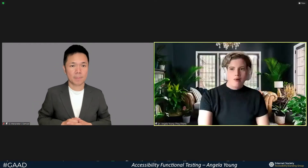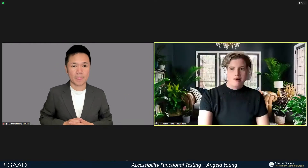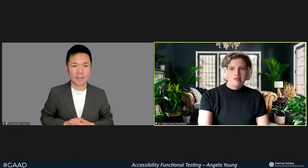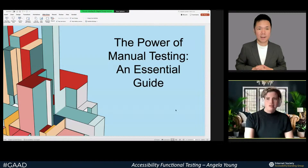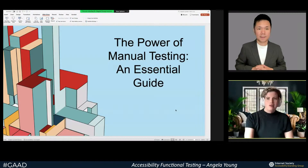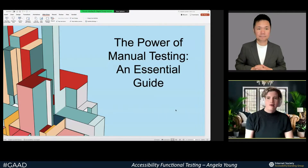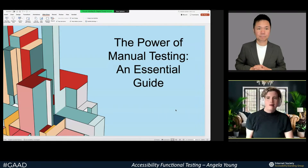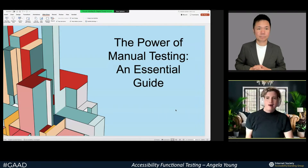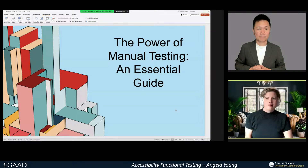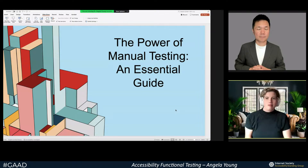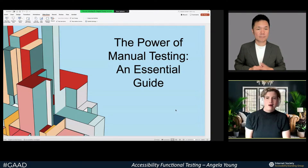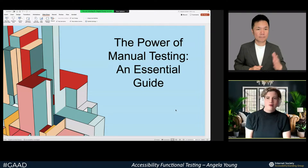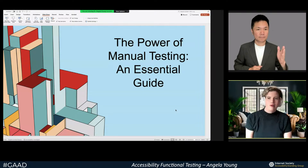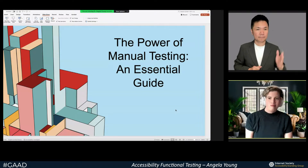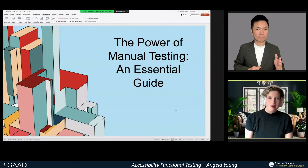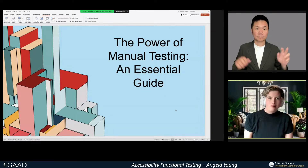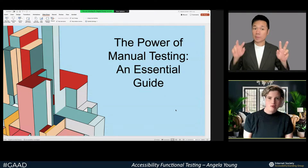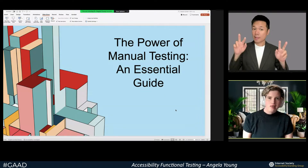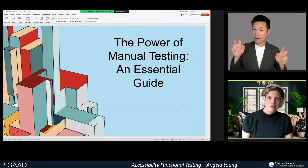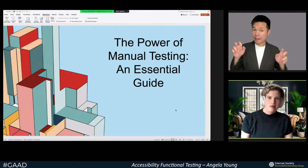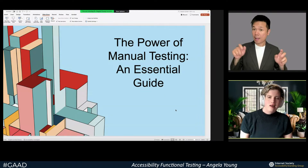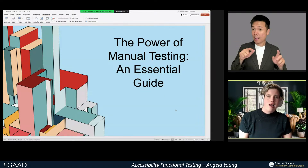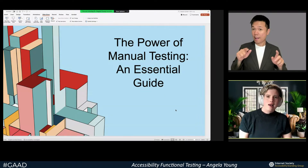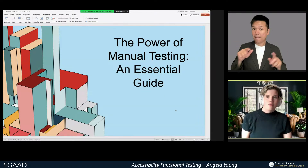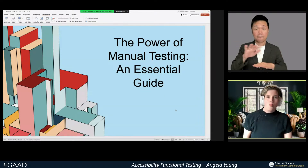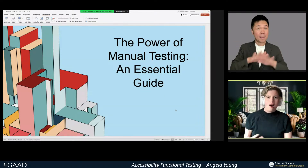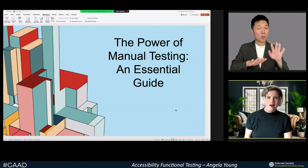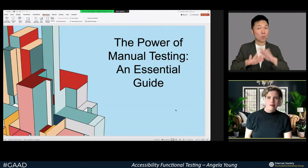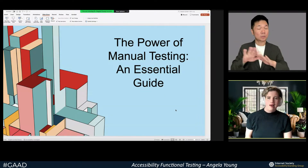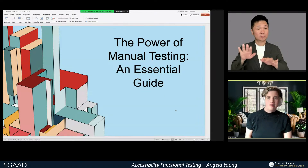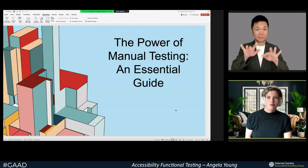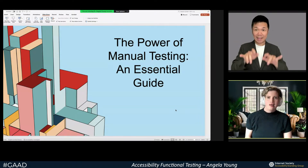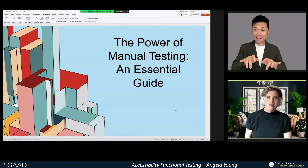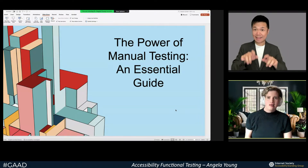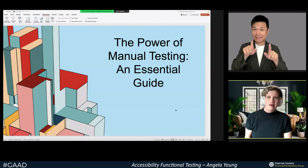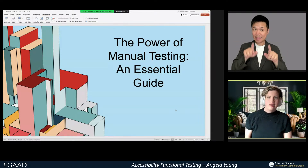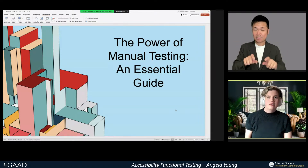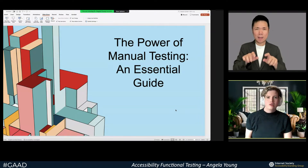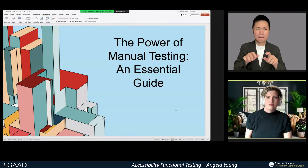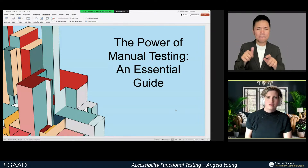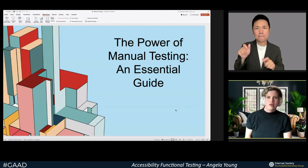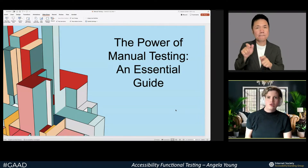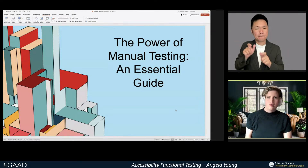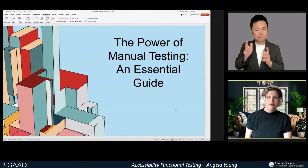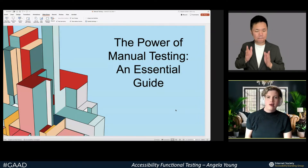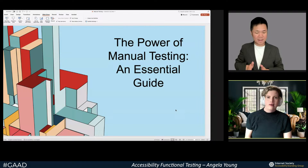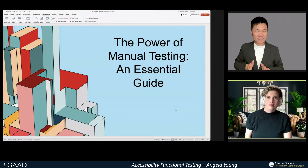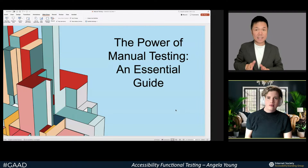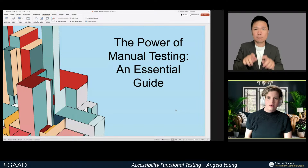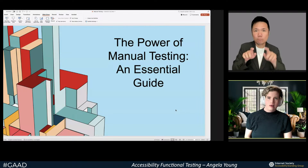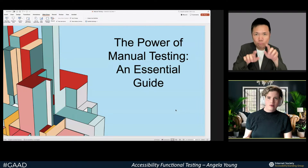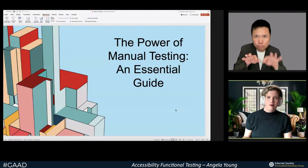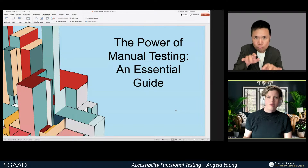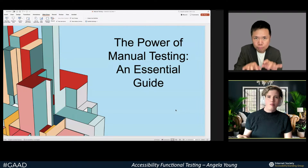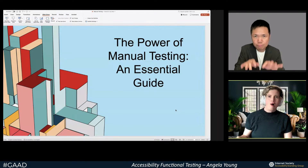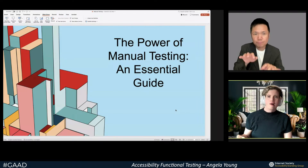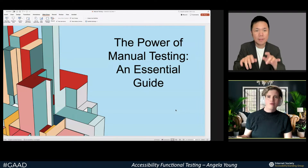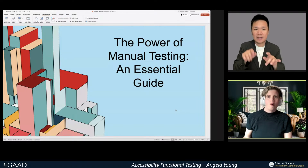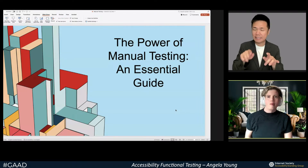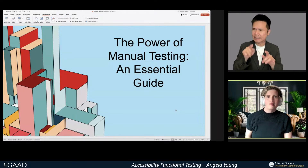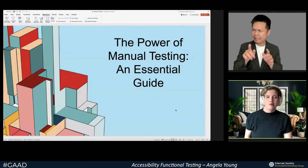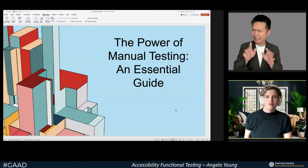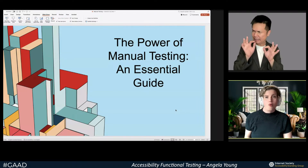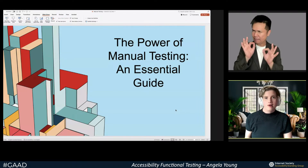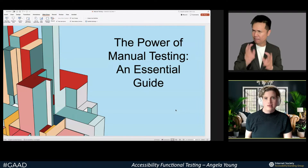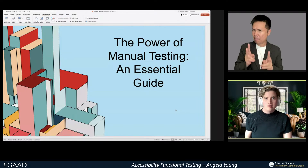So today we're going to be talking about the power of manual testing and why manual testing is such a vital, critical part